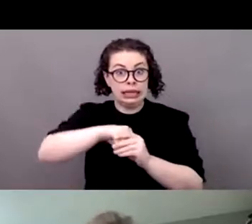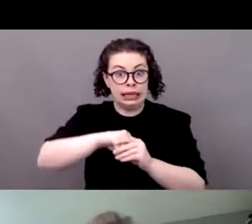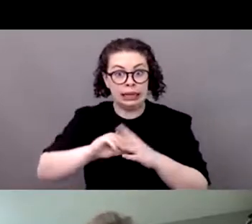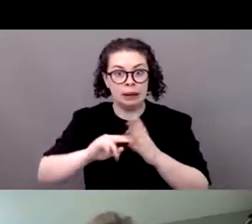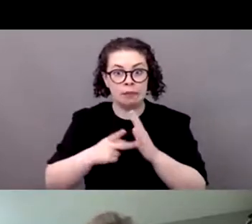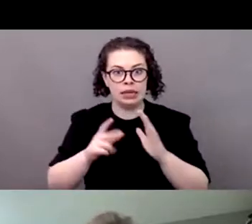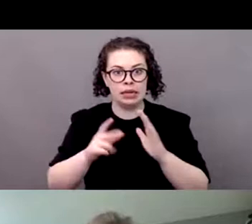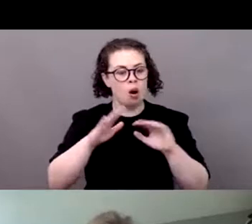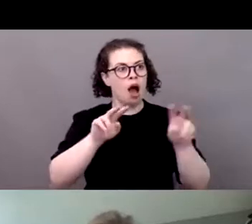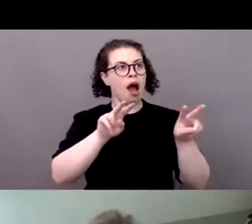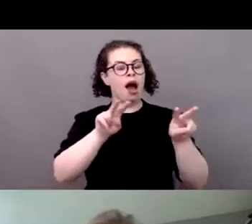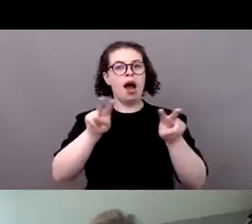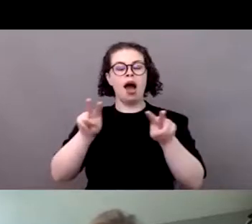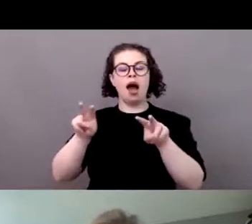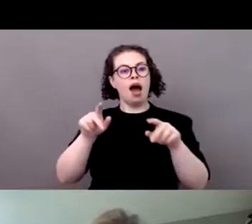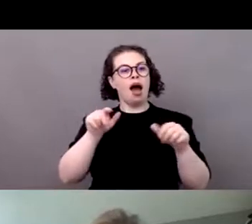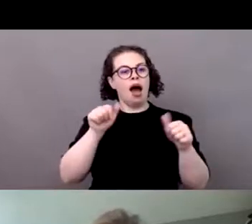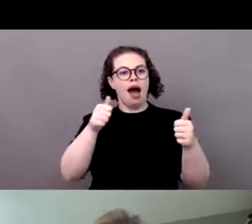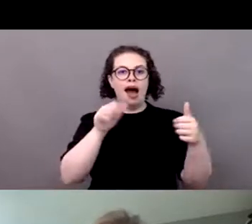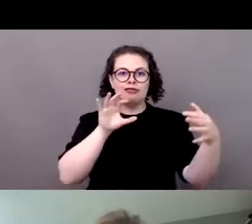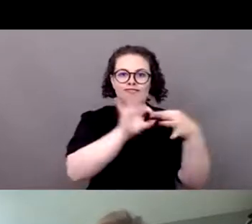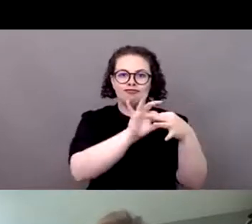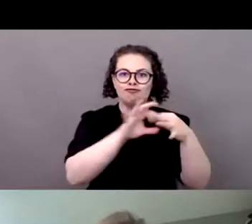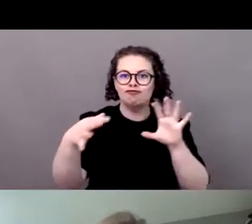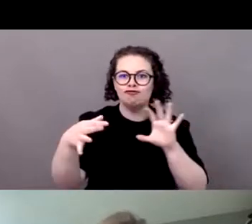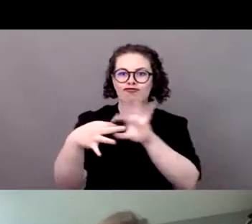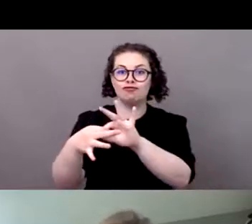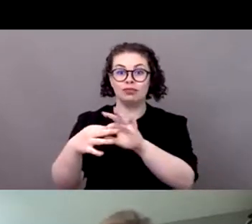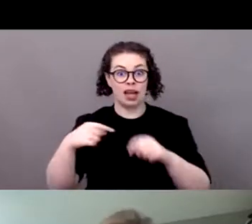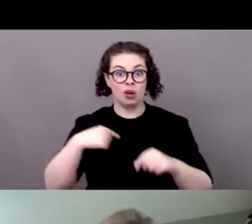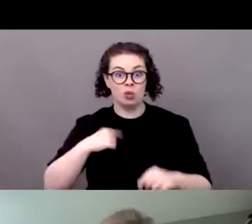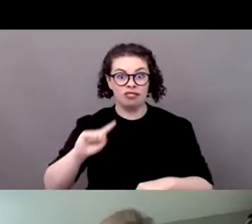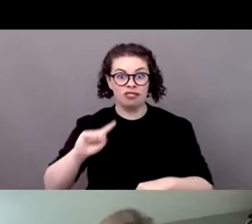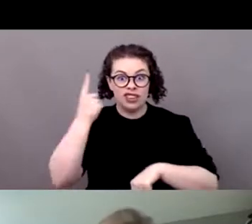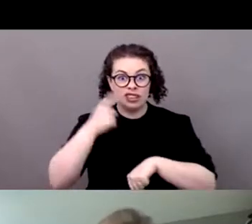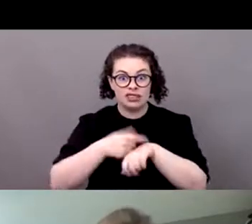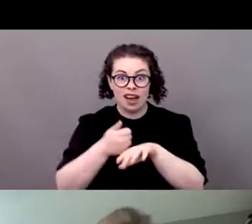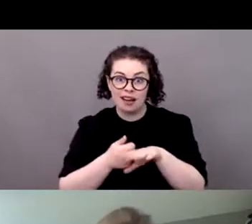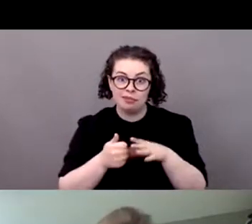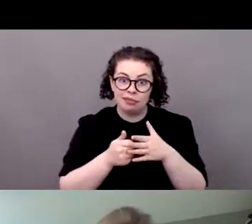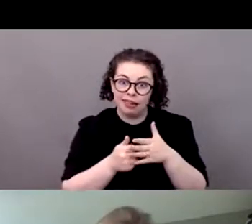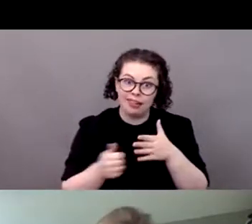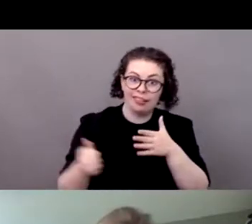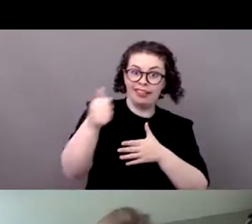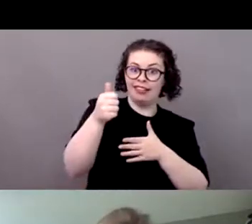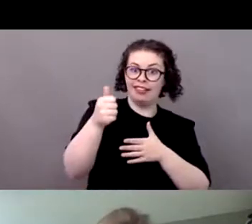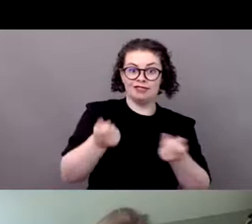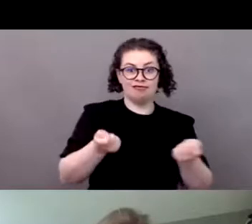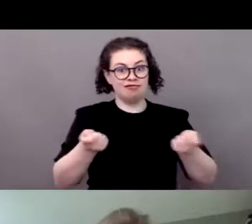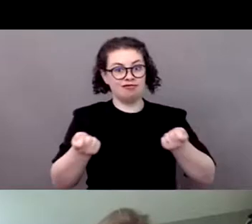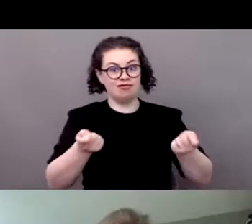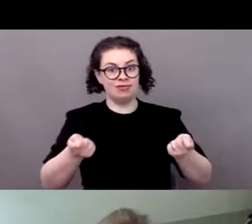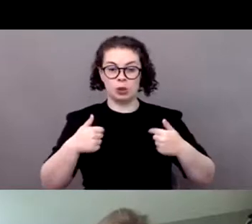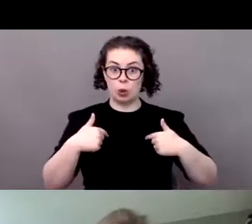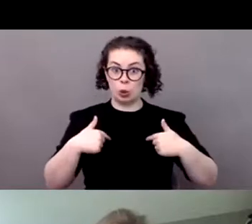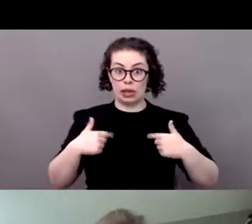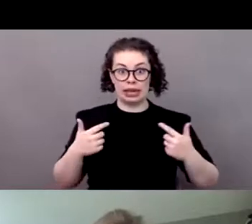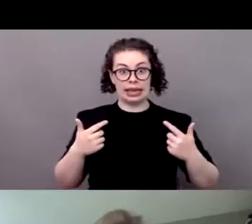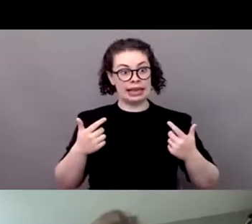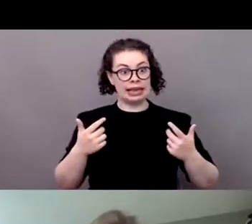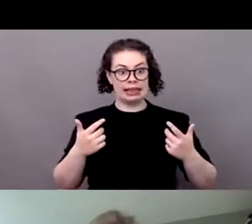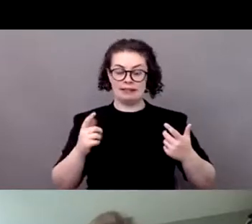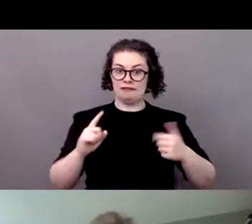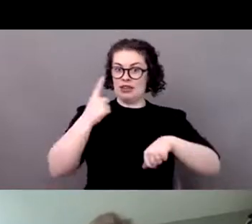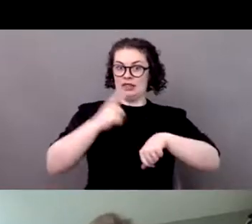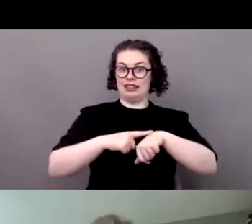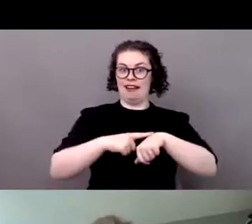And even for us, the first time we are leading partners, so to apply alone and to be leading of a consortium, of